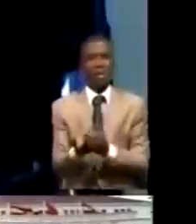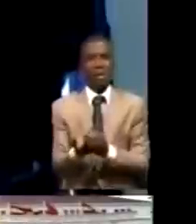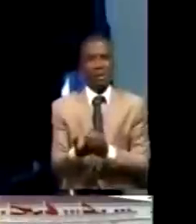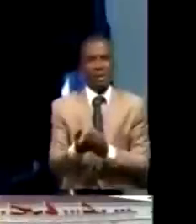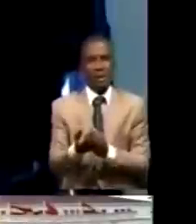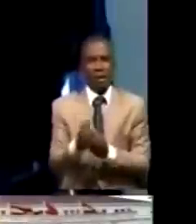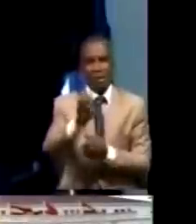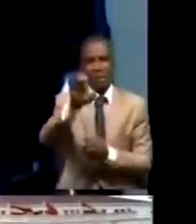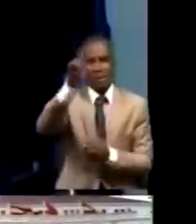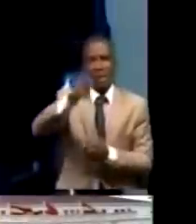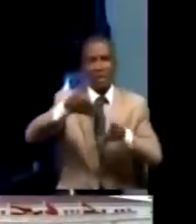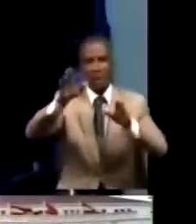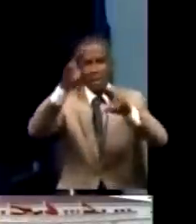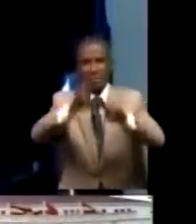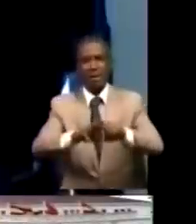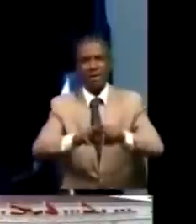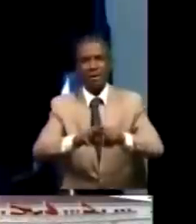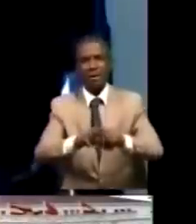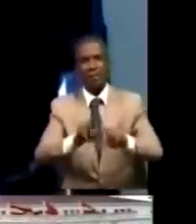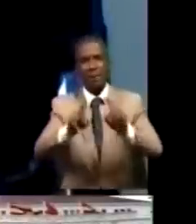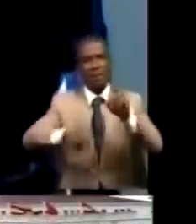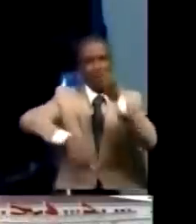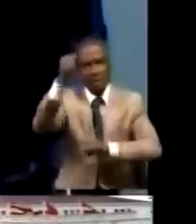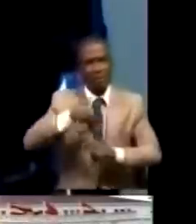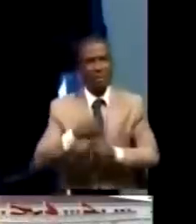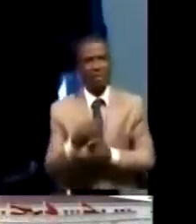hours. When was this?